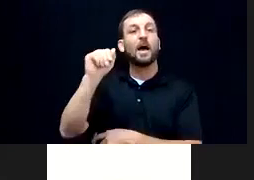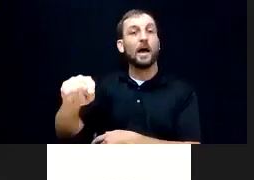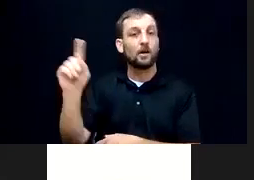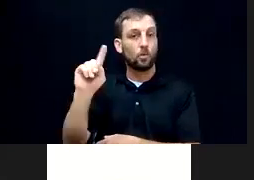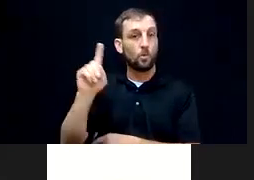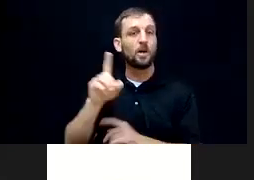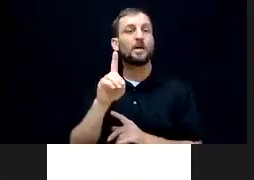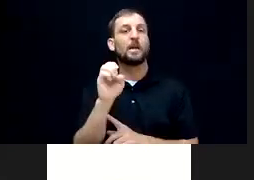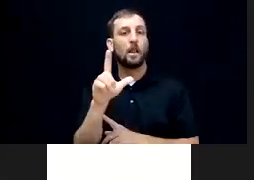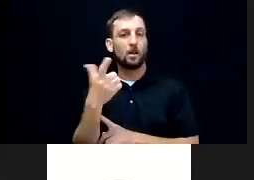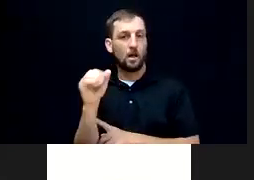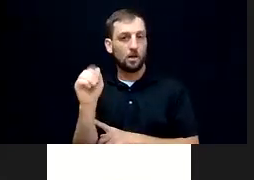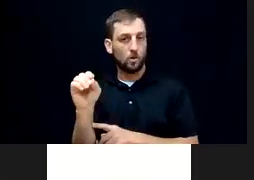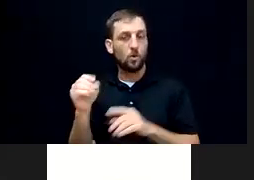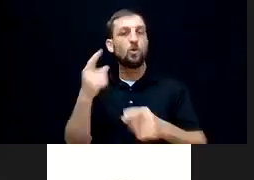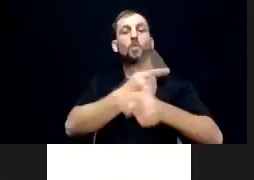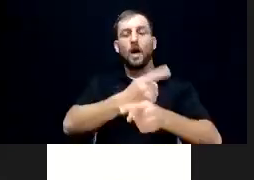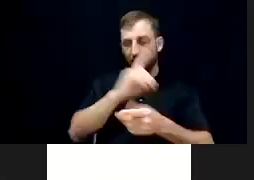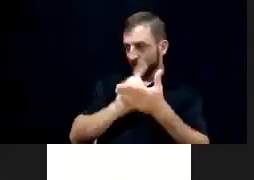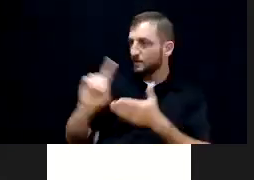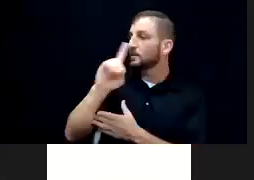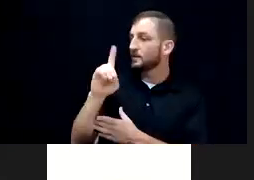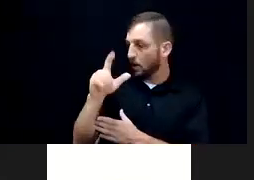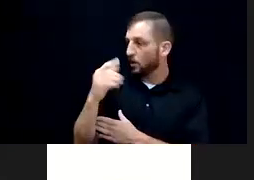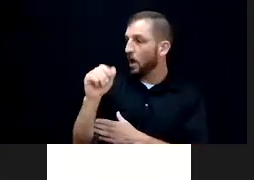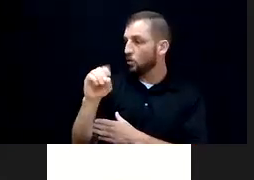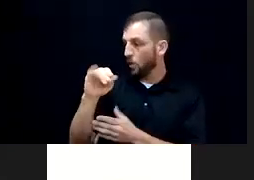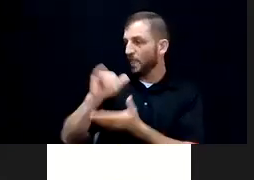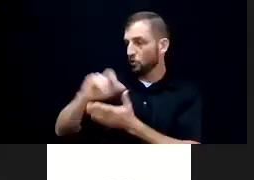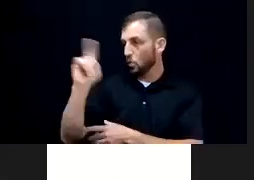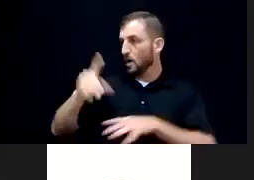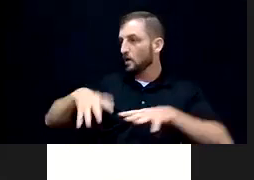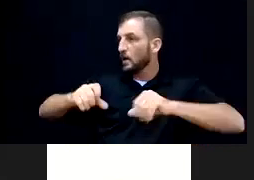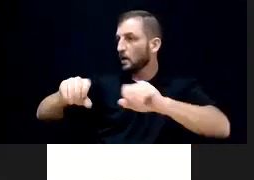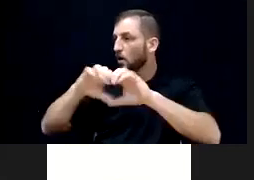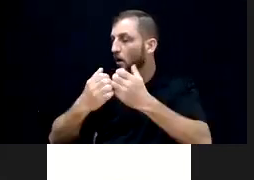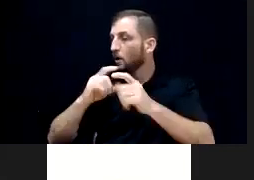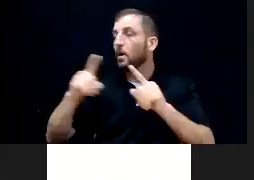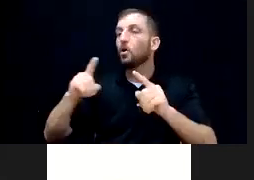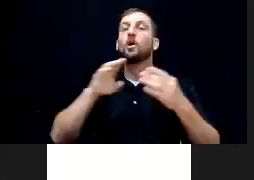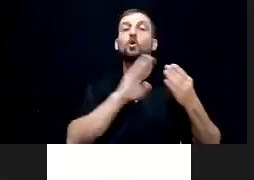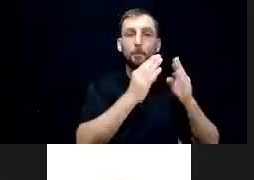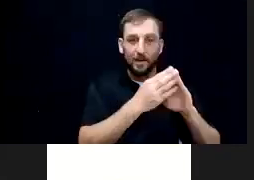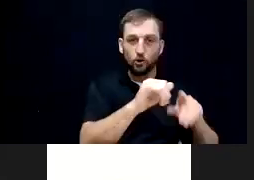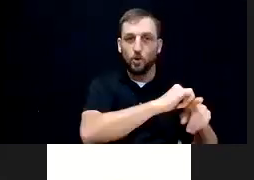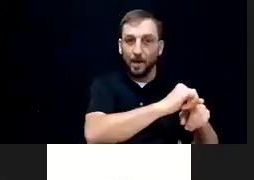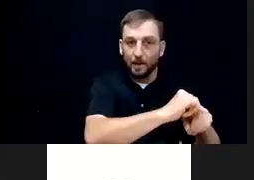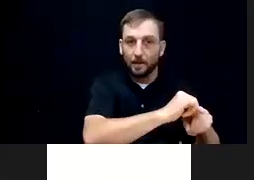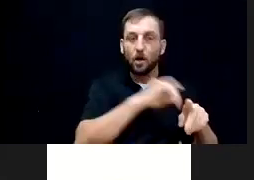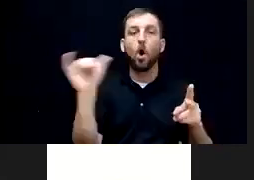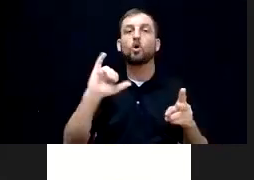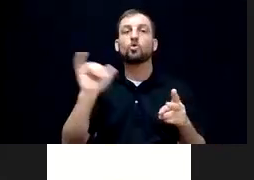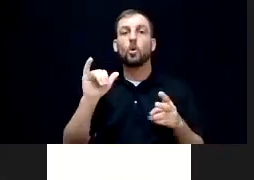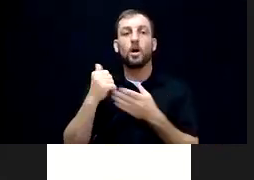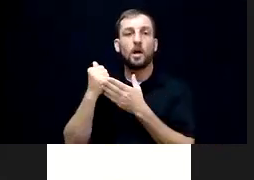community. So Delgado Community College, that's where they take their courses, but we do community training, and also we help them while they're